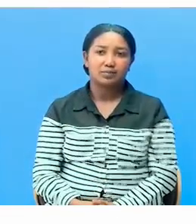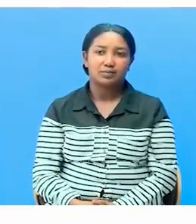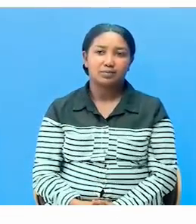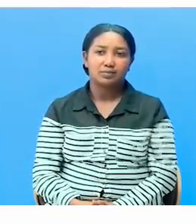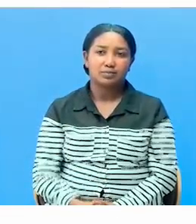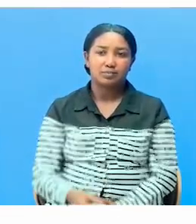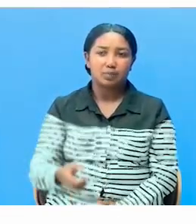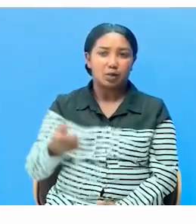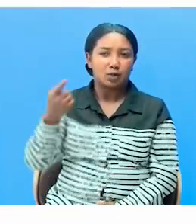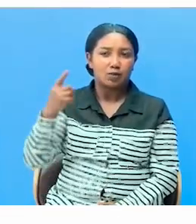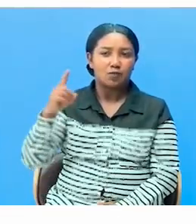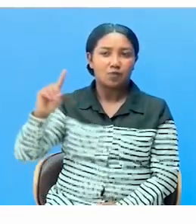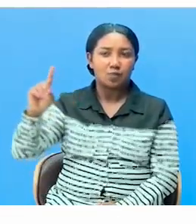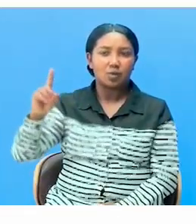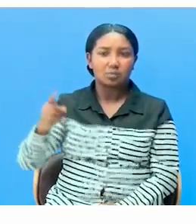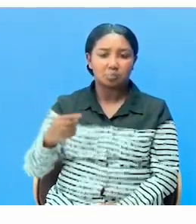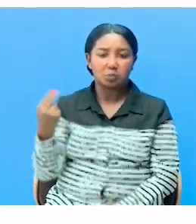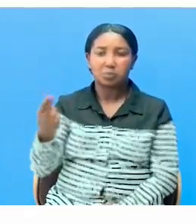for